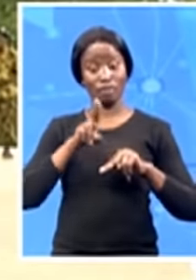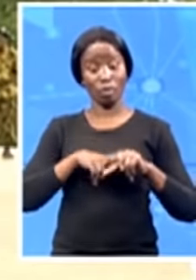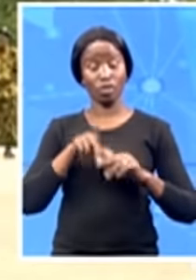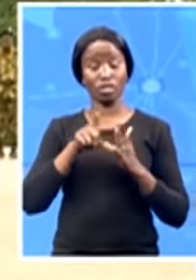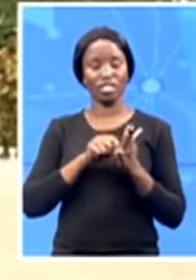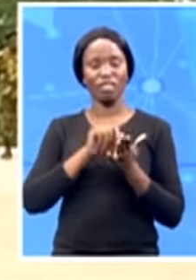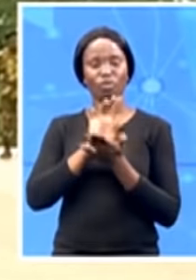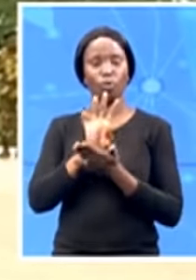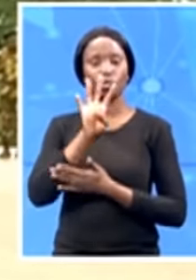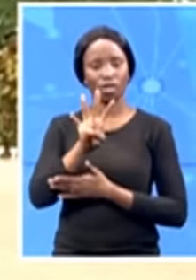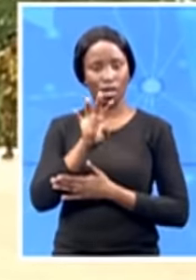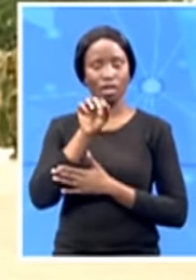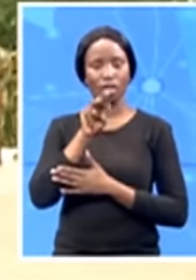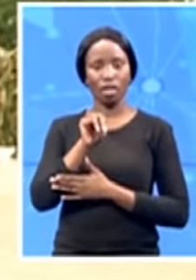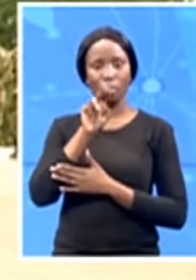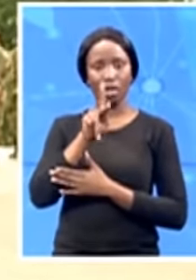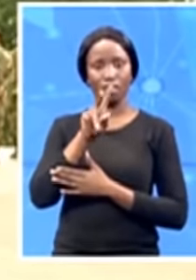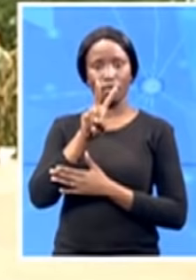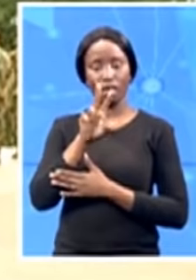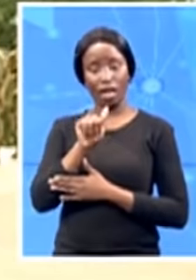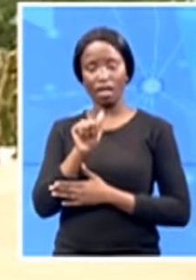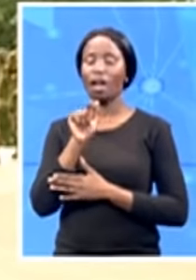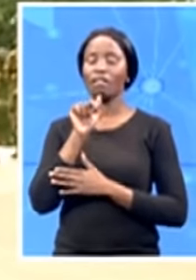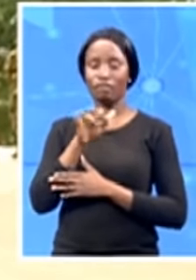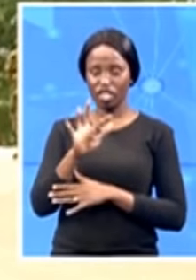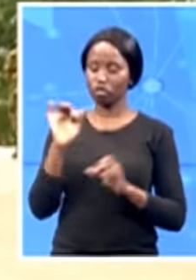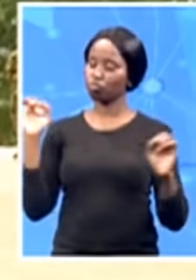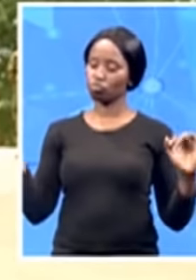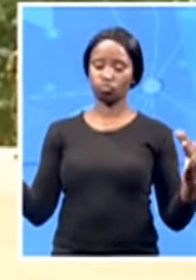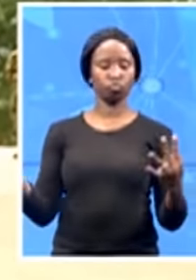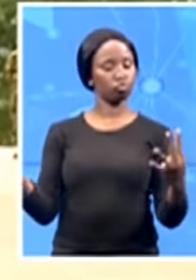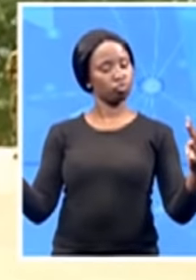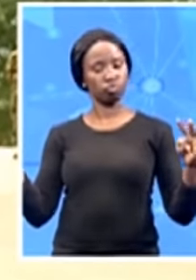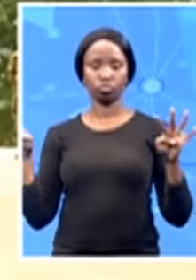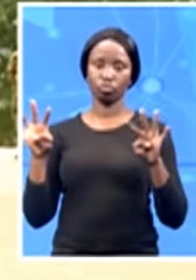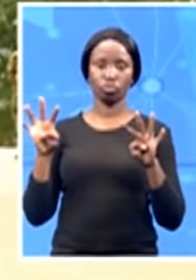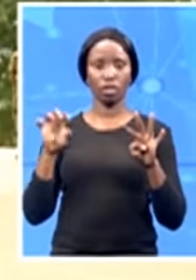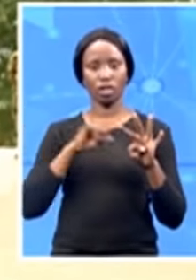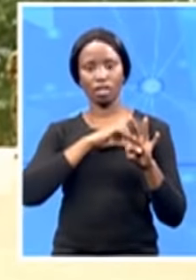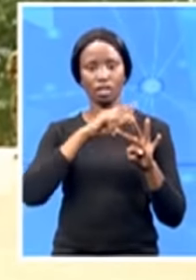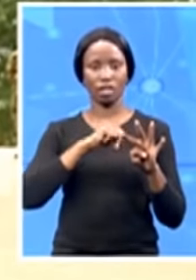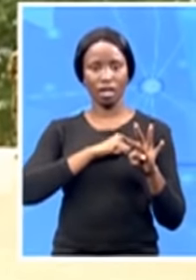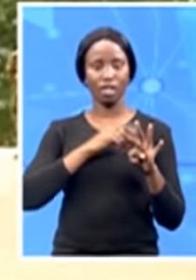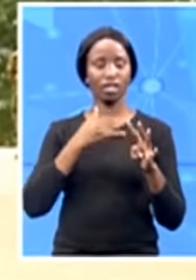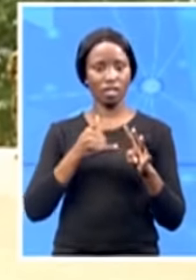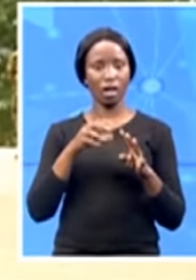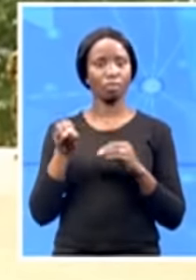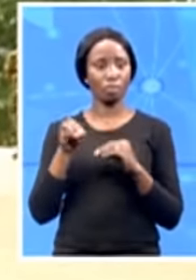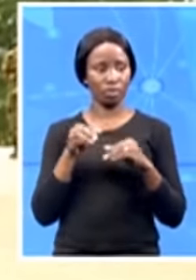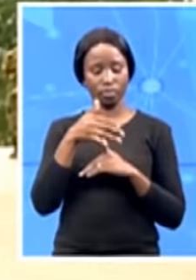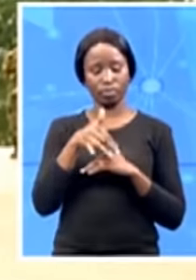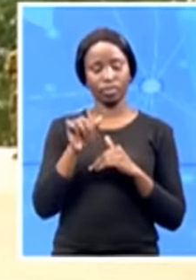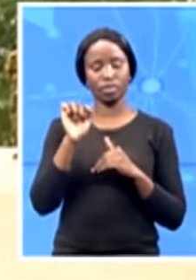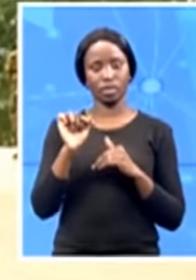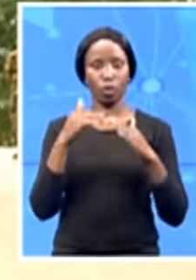Umkhonto based here in KwaZulu-Natal moved to the outside the president's home, and they have been camped